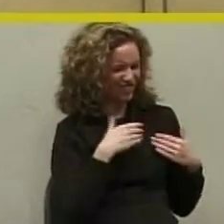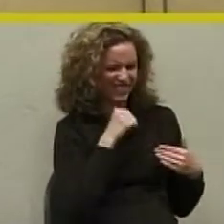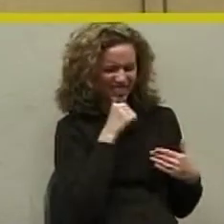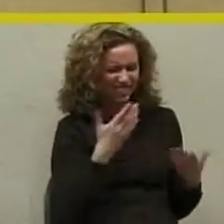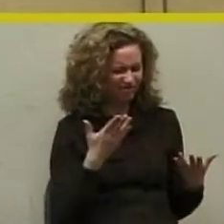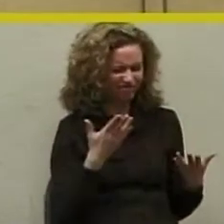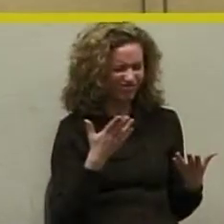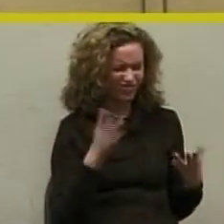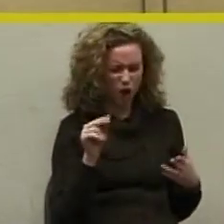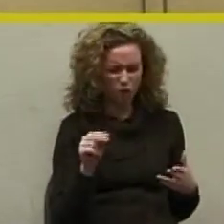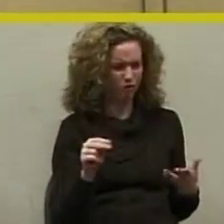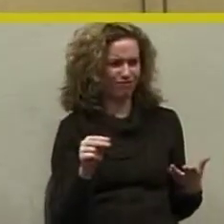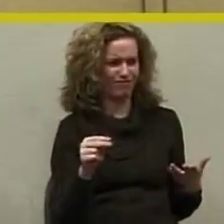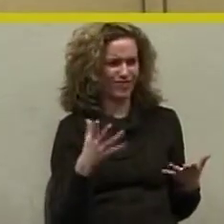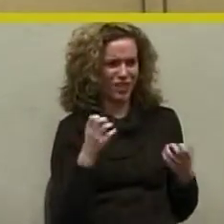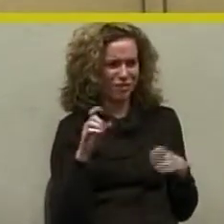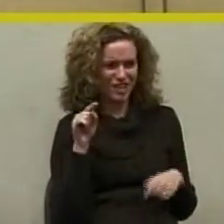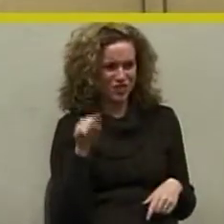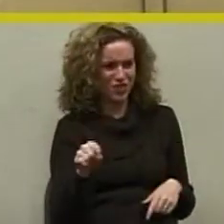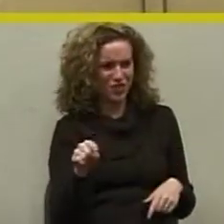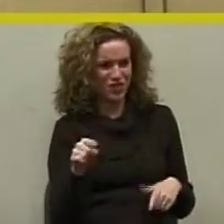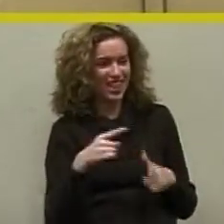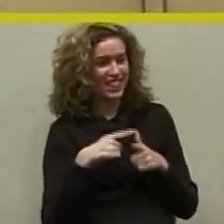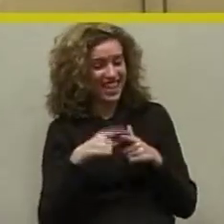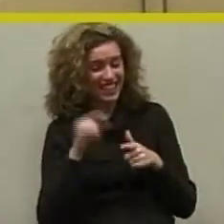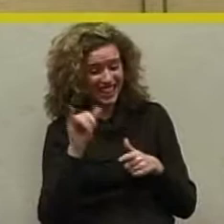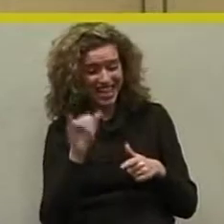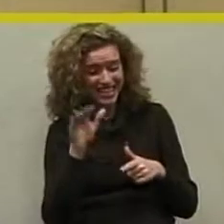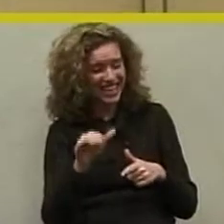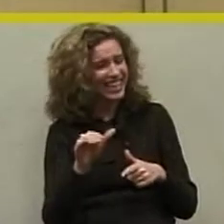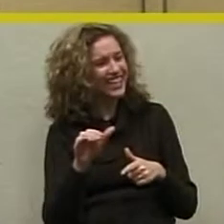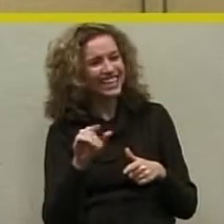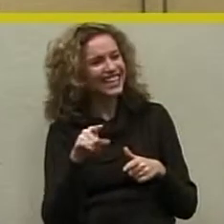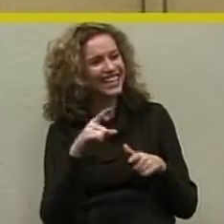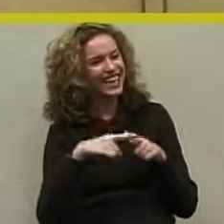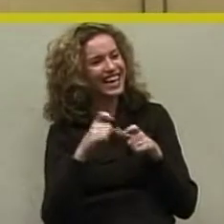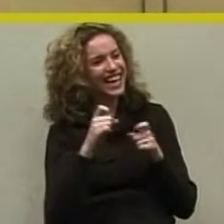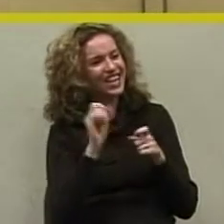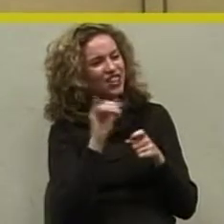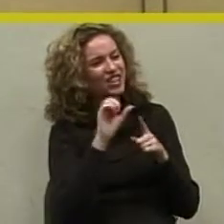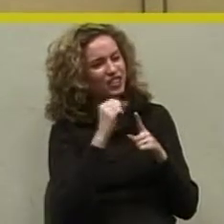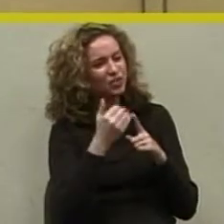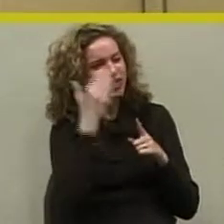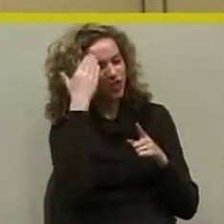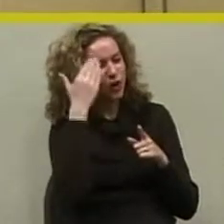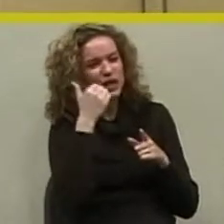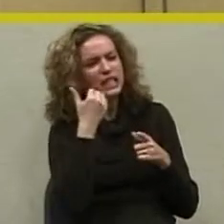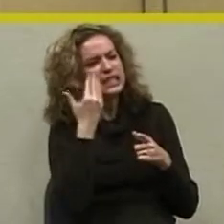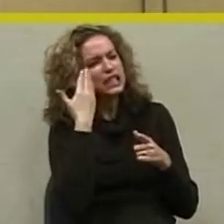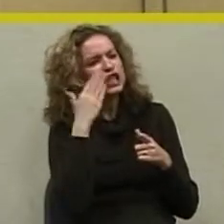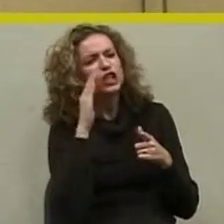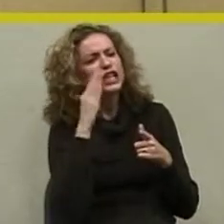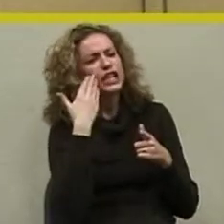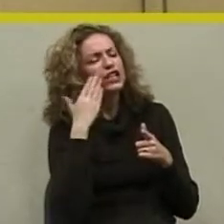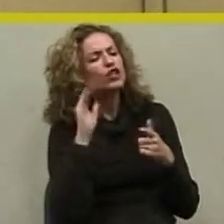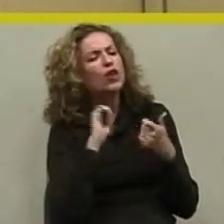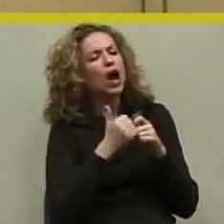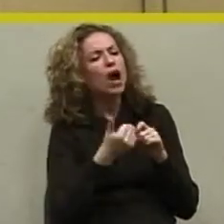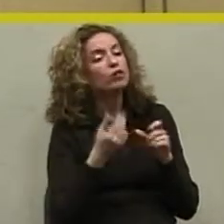group. Okay? And I don't have the skill set of know how to get in there or even to read the fact that they don't want me in the first